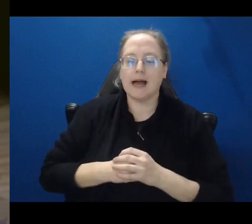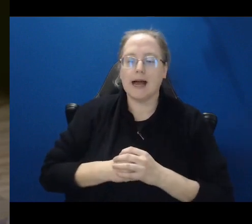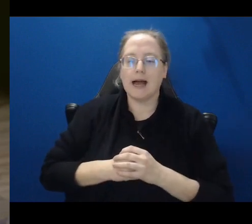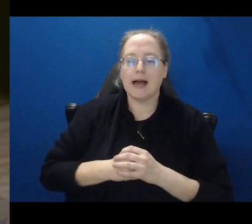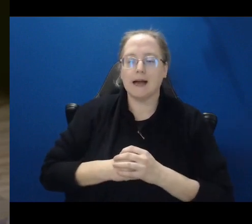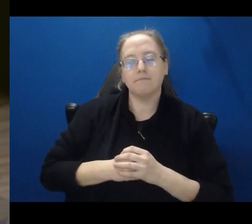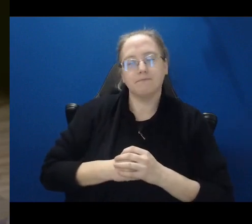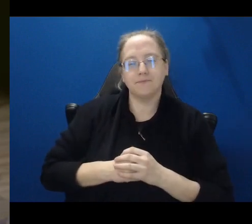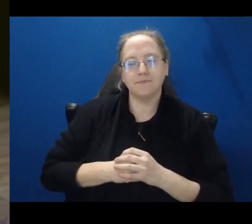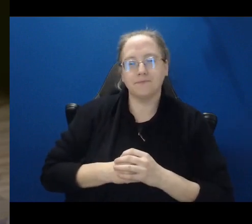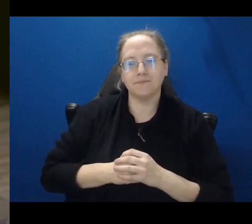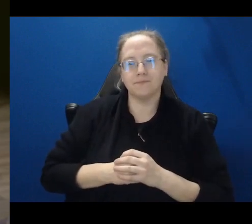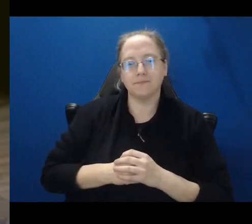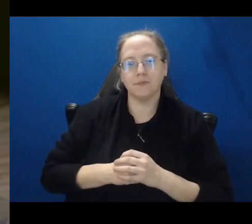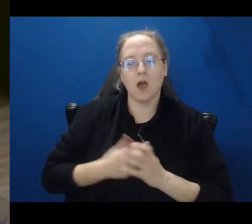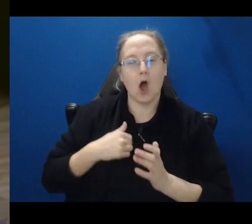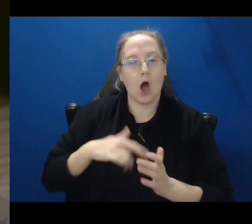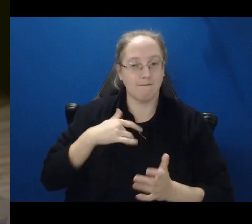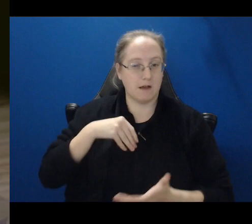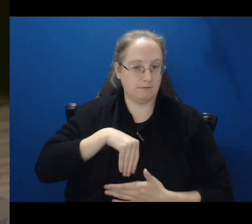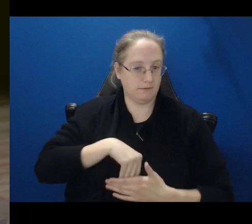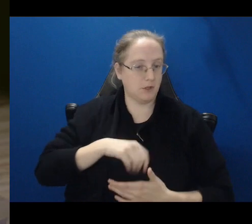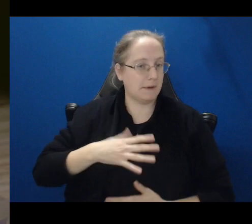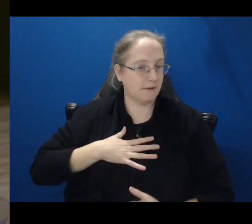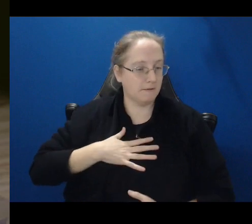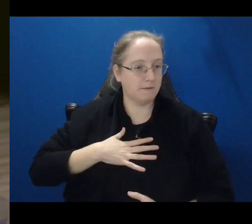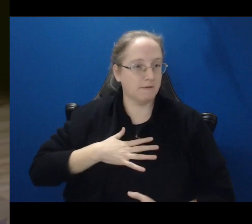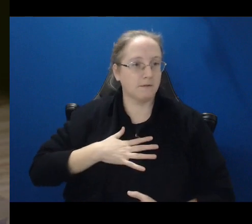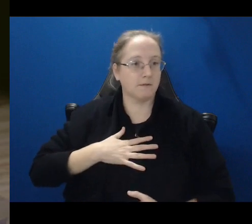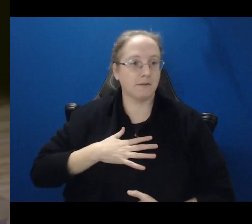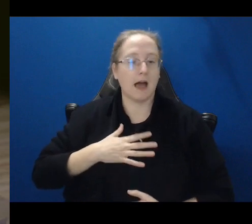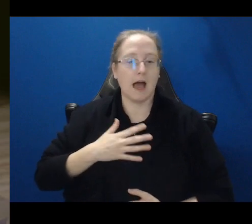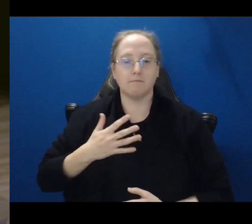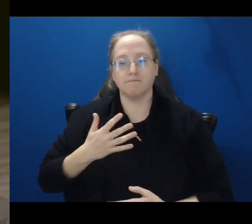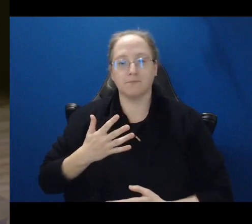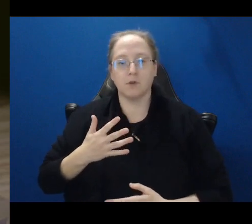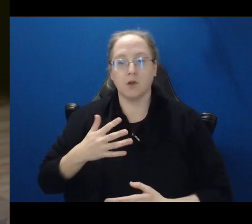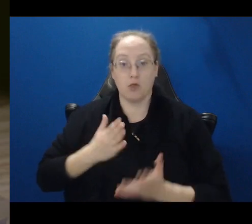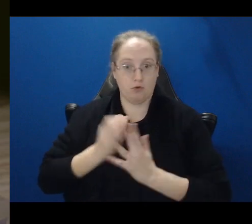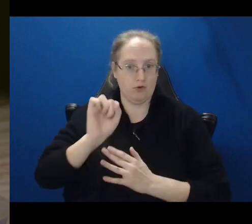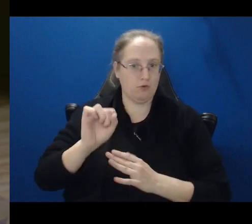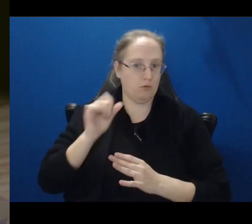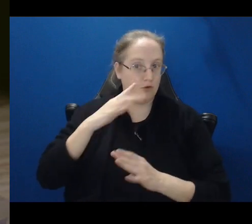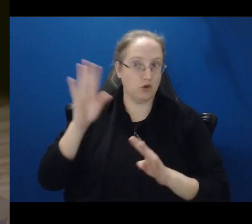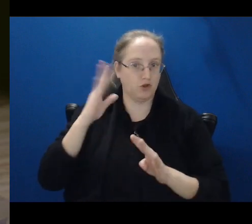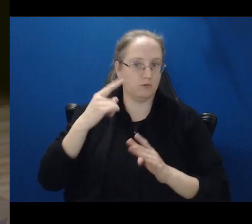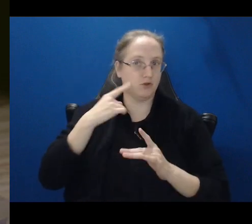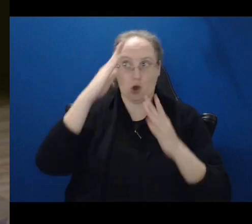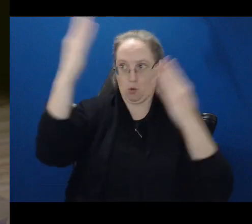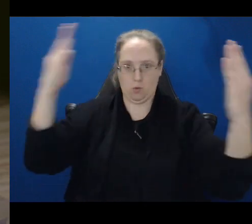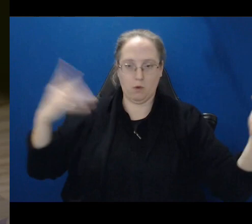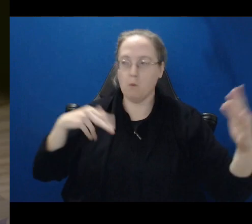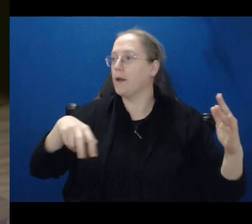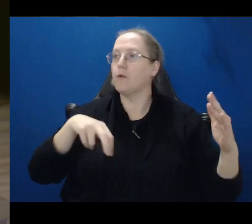have felt myself sort of walking through the show, and again this kind of speaks to the material